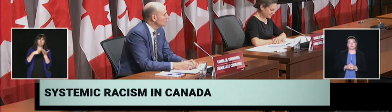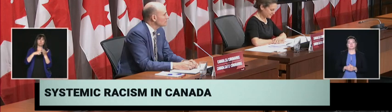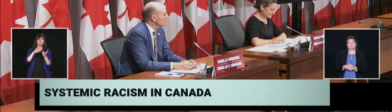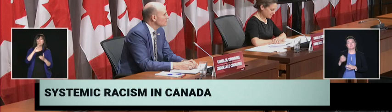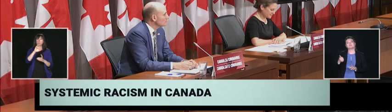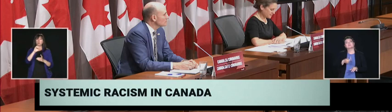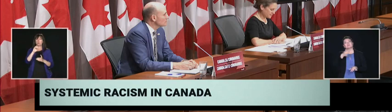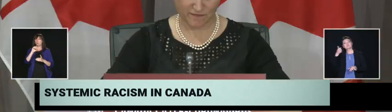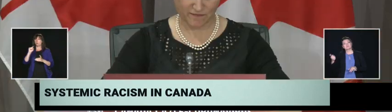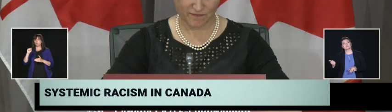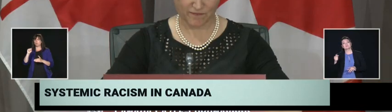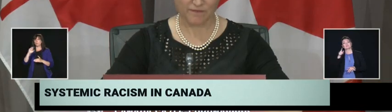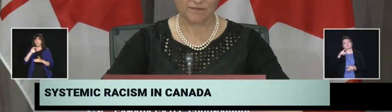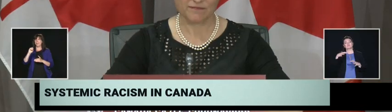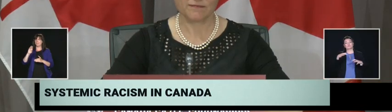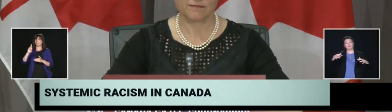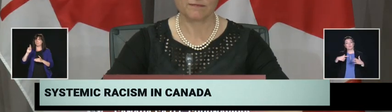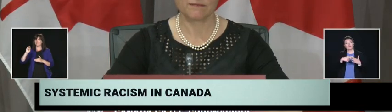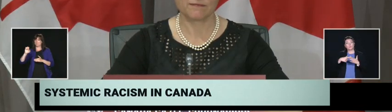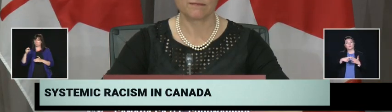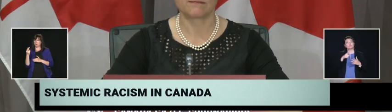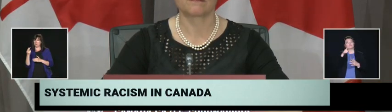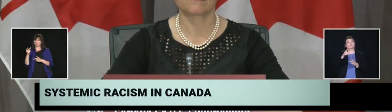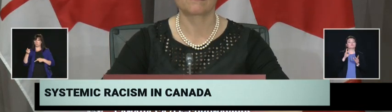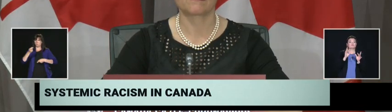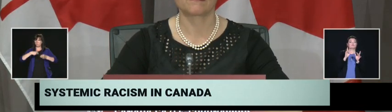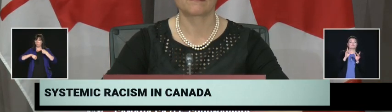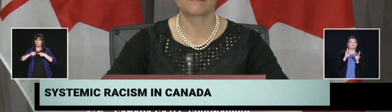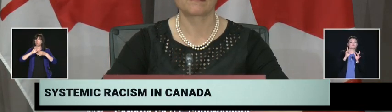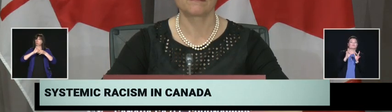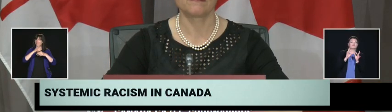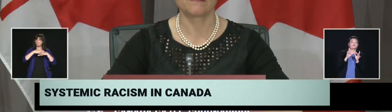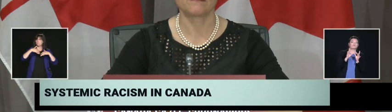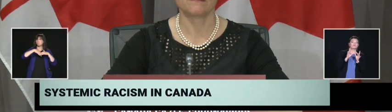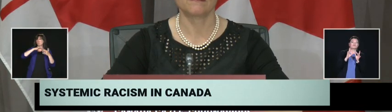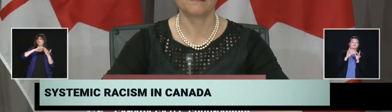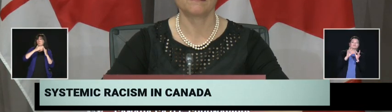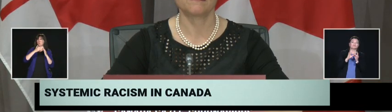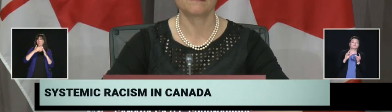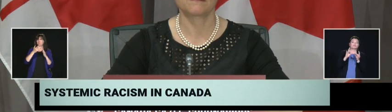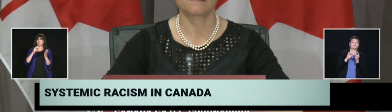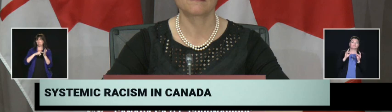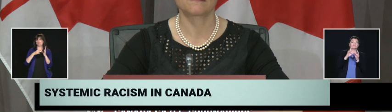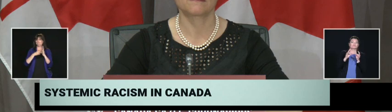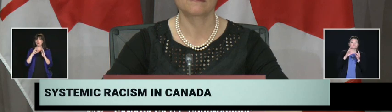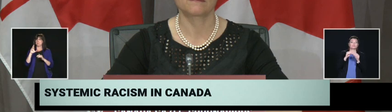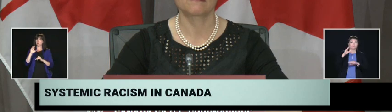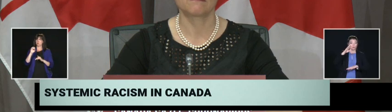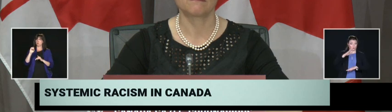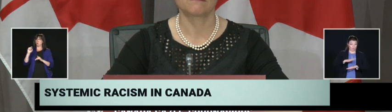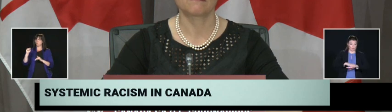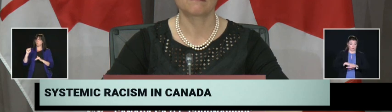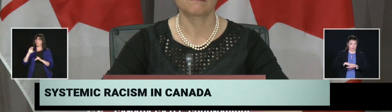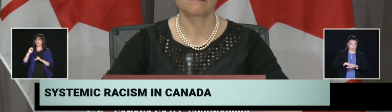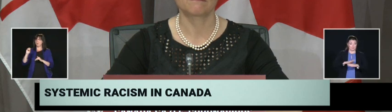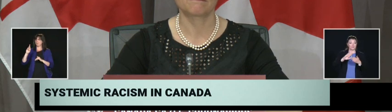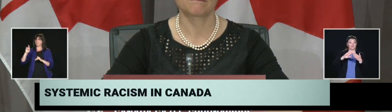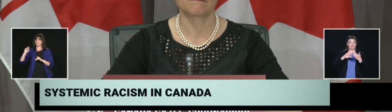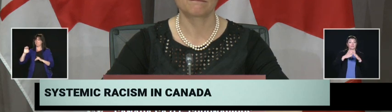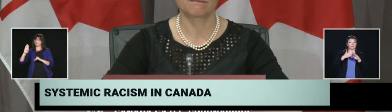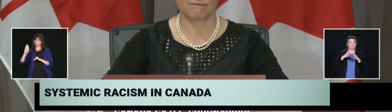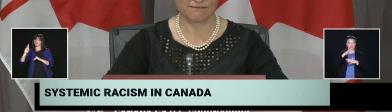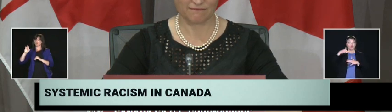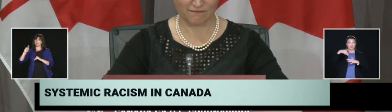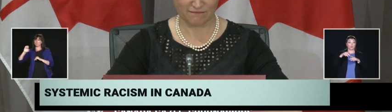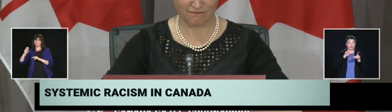to policing, especially in Indigenous communities. Can you explain what that means and how the government can make police more accountable to